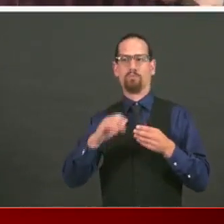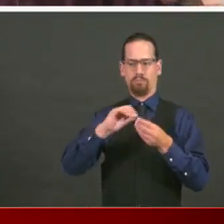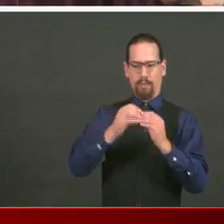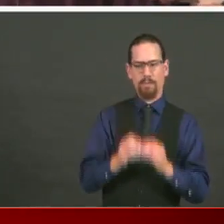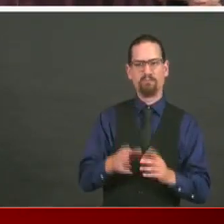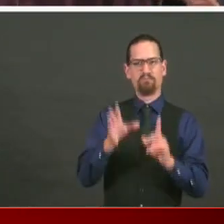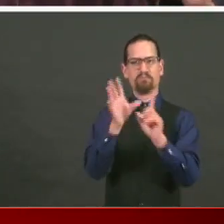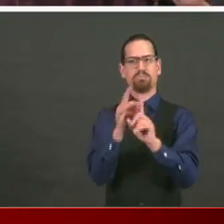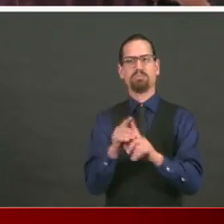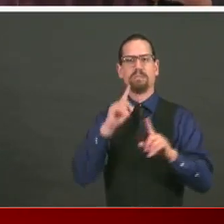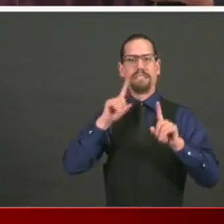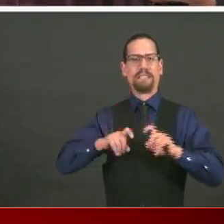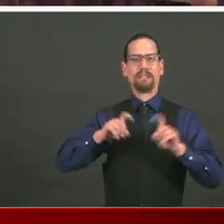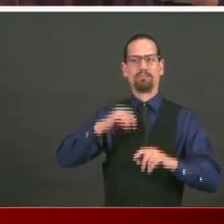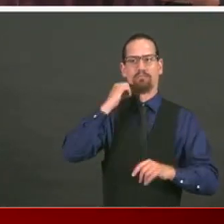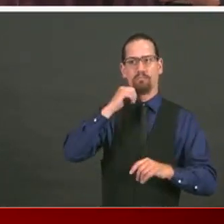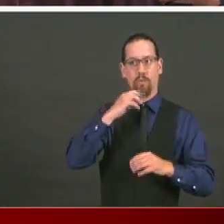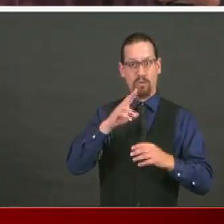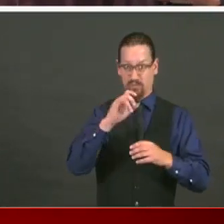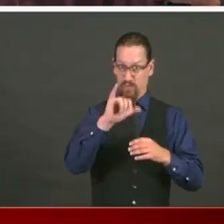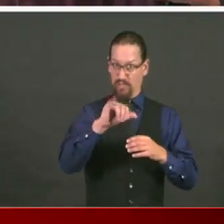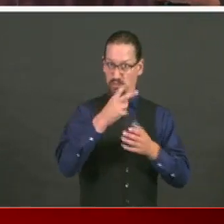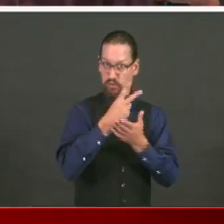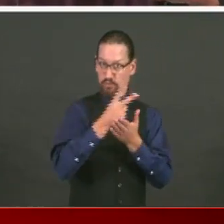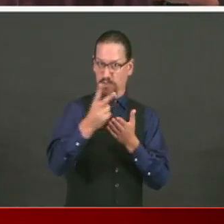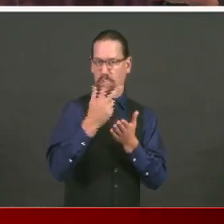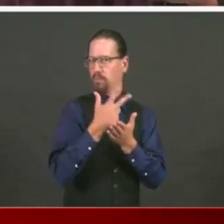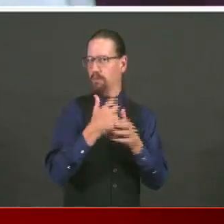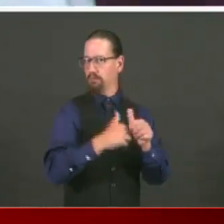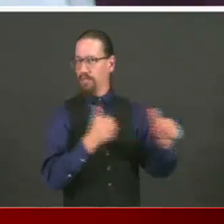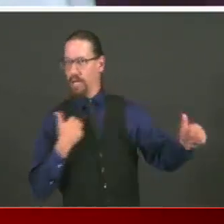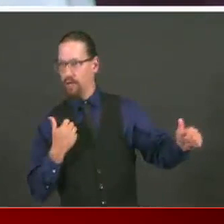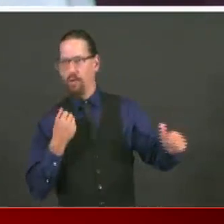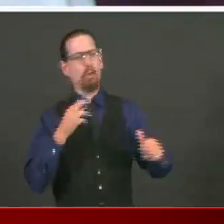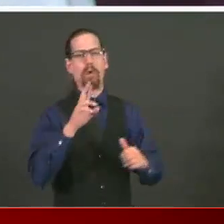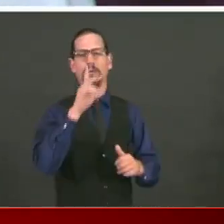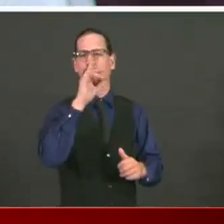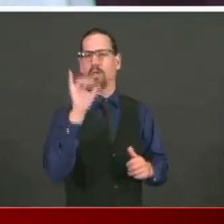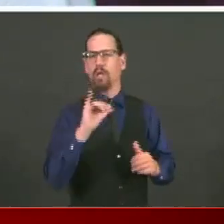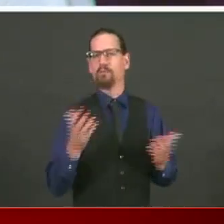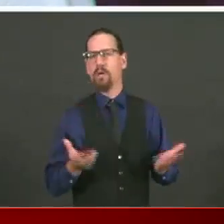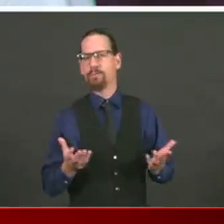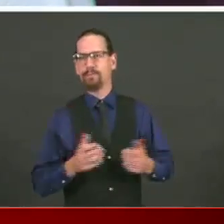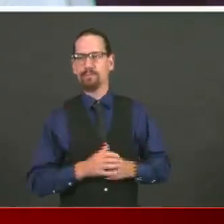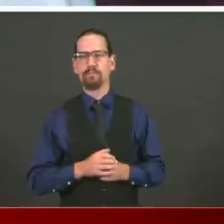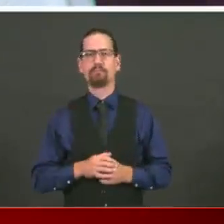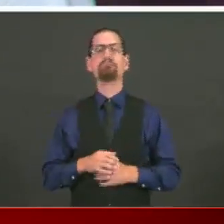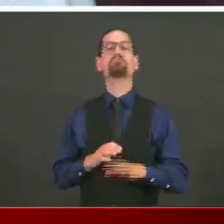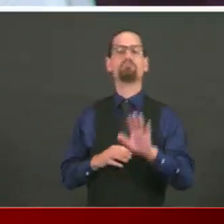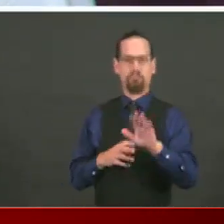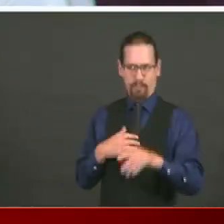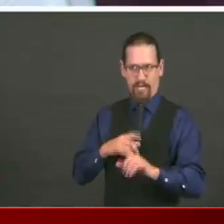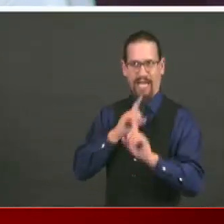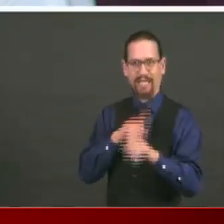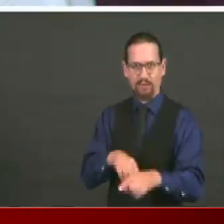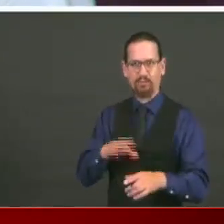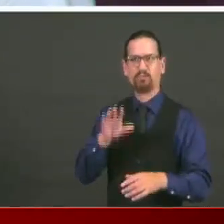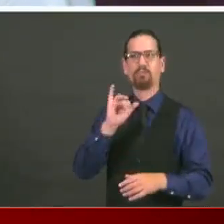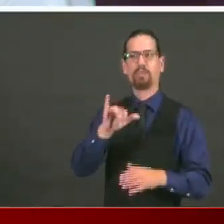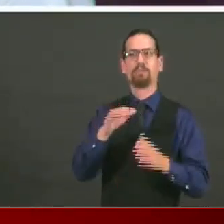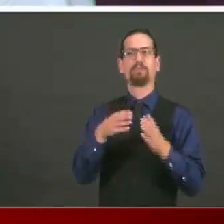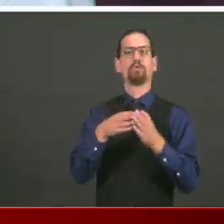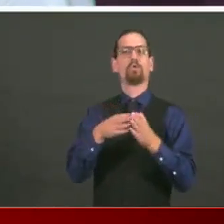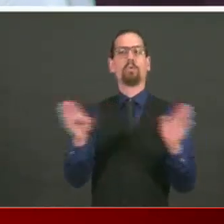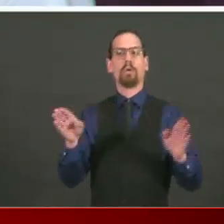back 2 weeks, 3 weeks, or is that as recently as last weekend? In general, it will be a